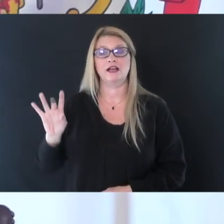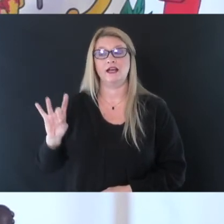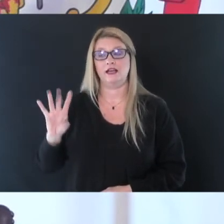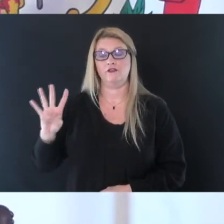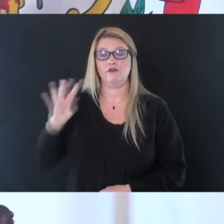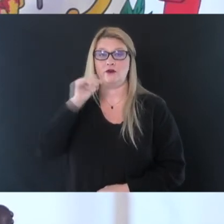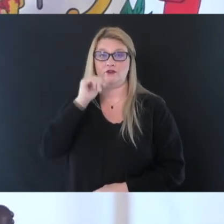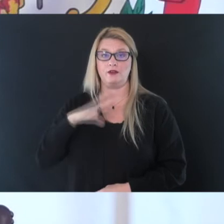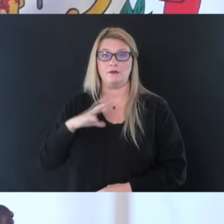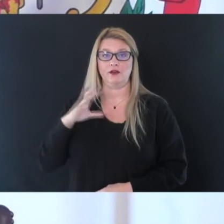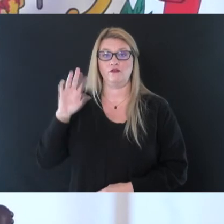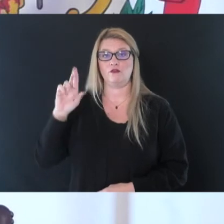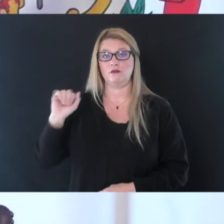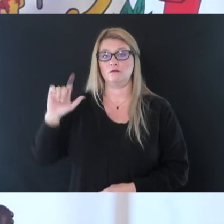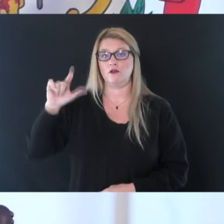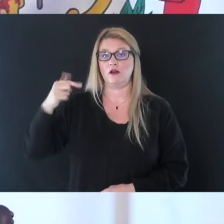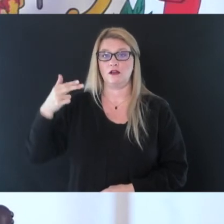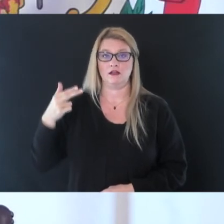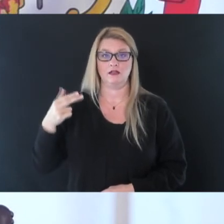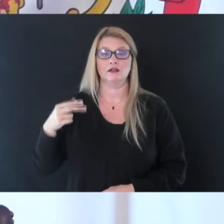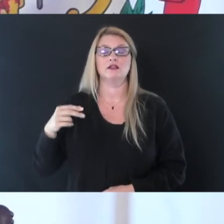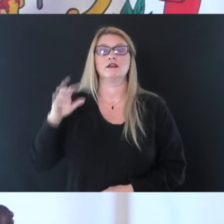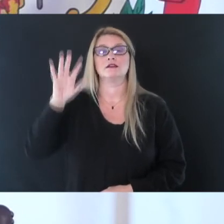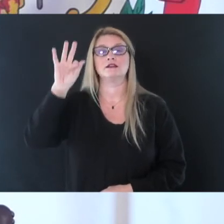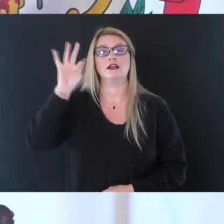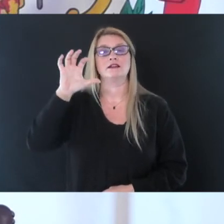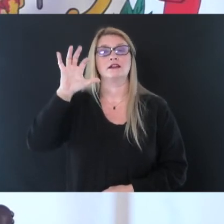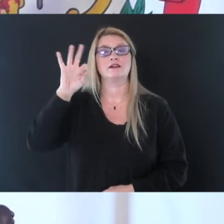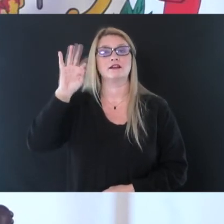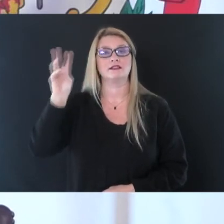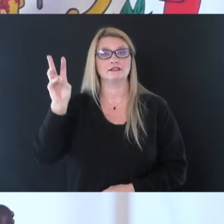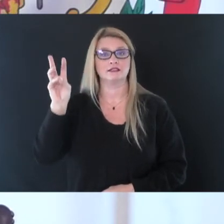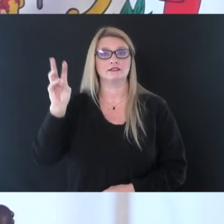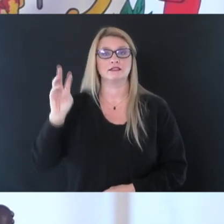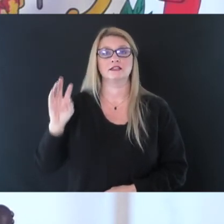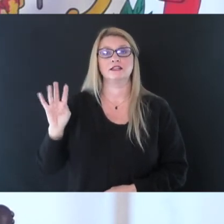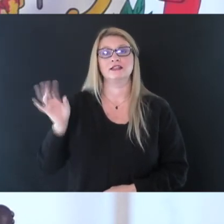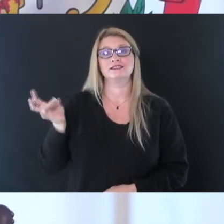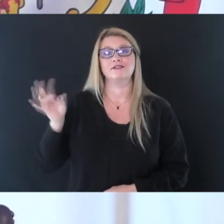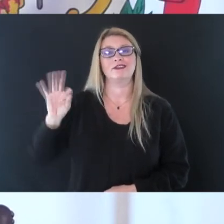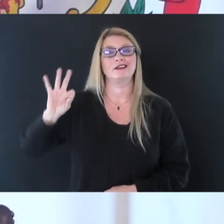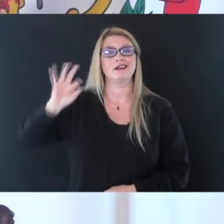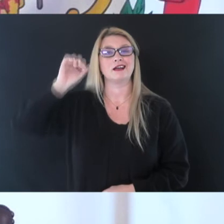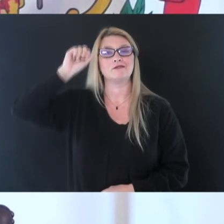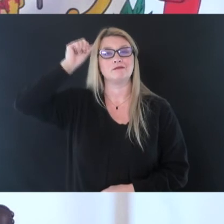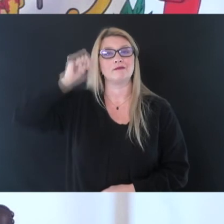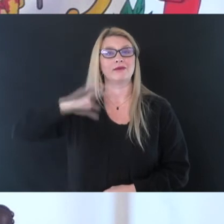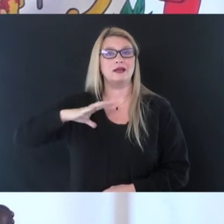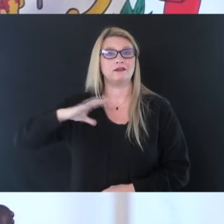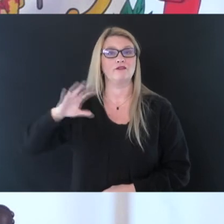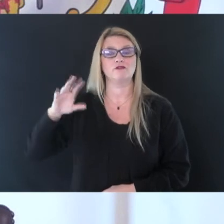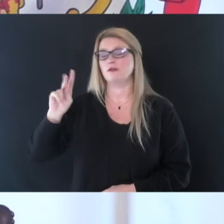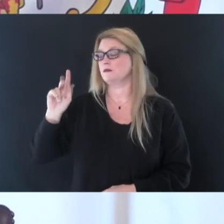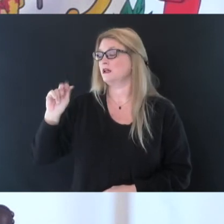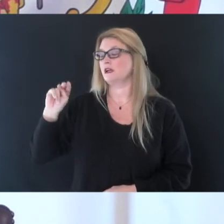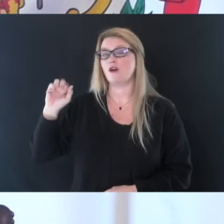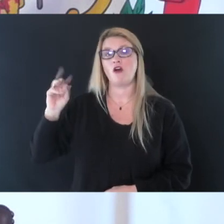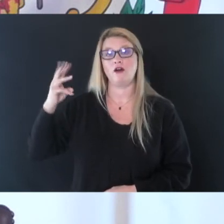84-year-old female from Raleigh County. Our 1996th death is a 79-year-old male from Kanawha County.